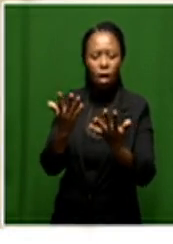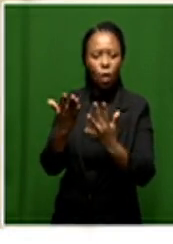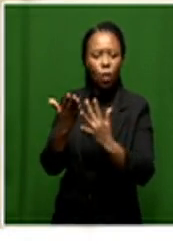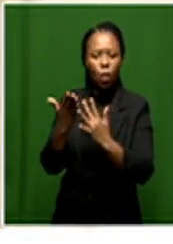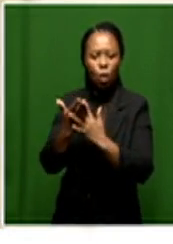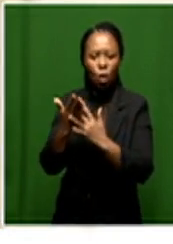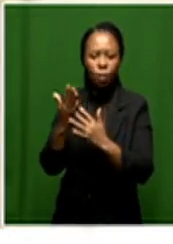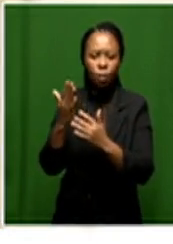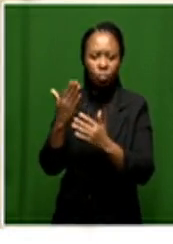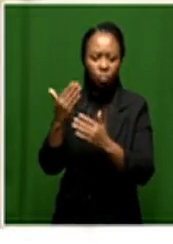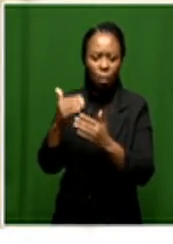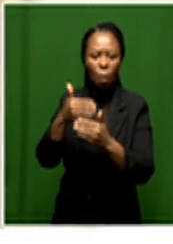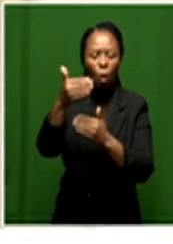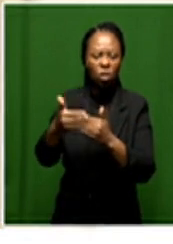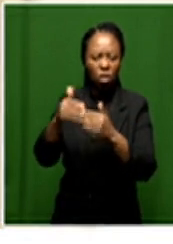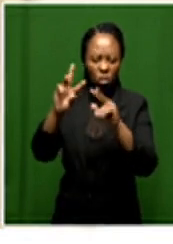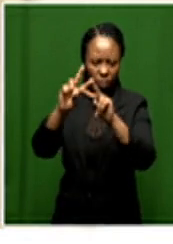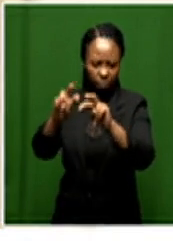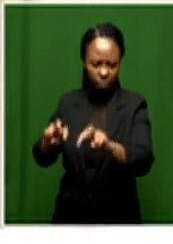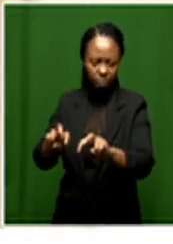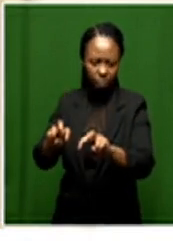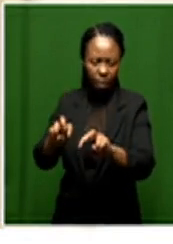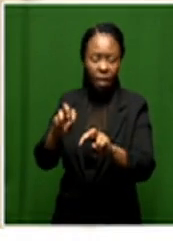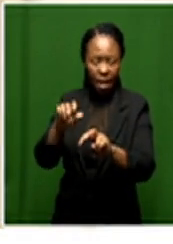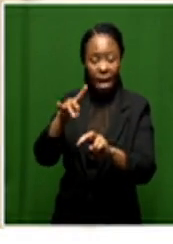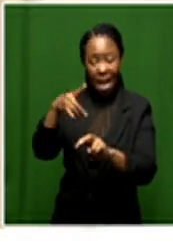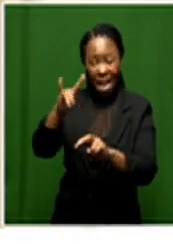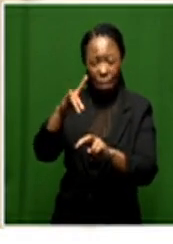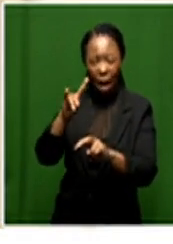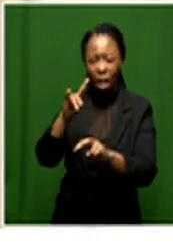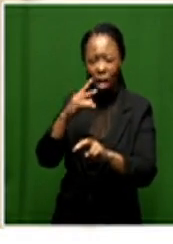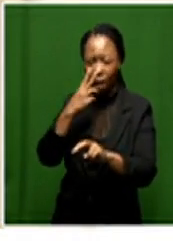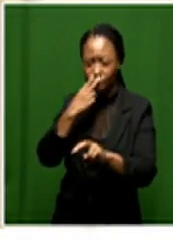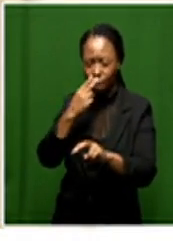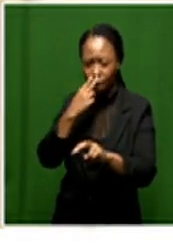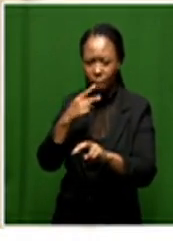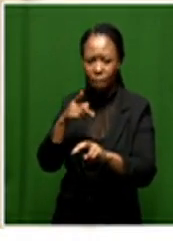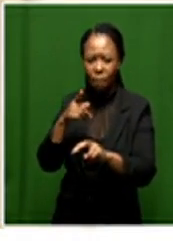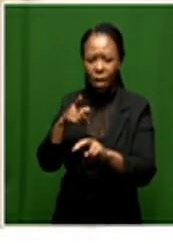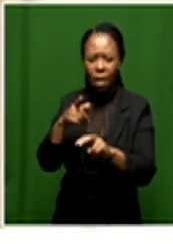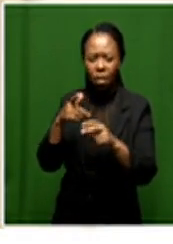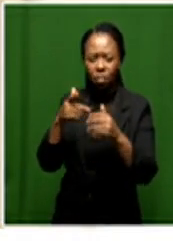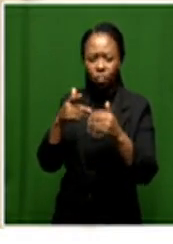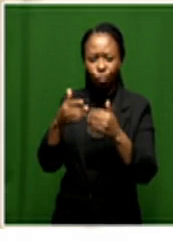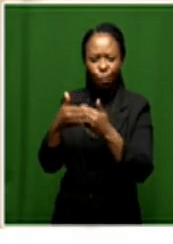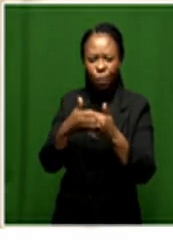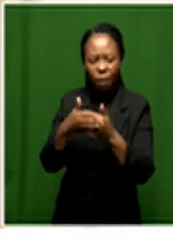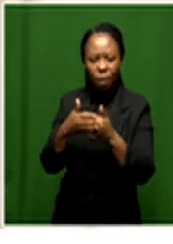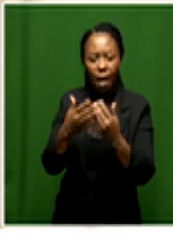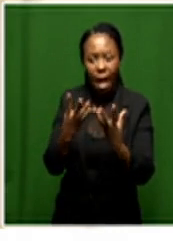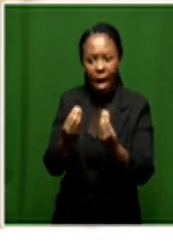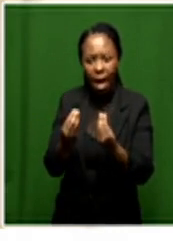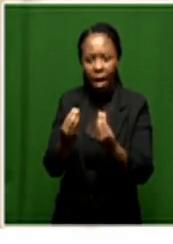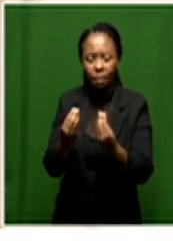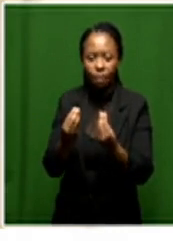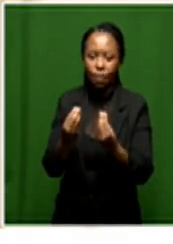through post-mortem inspections. Animals that are feverish don't bleed out well, so the meat